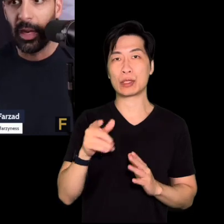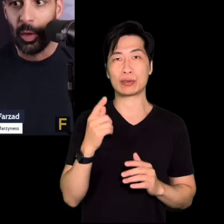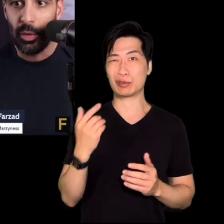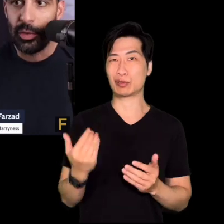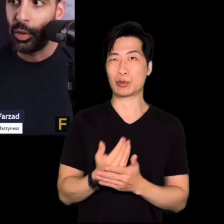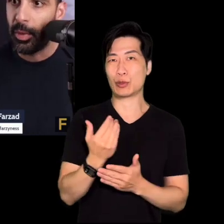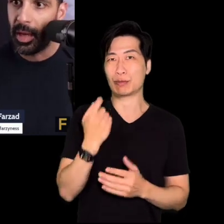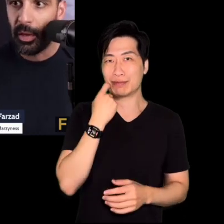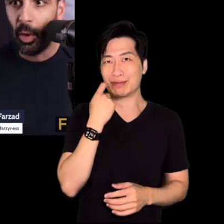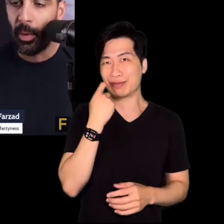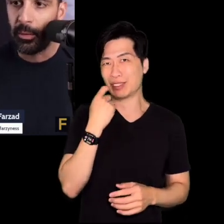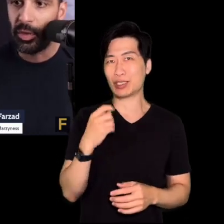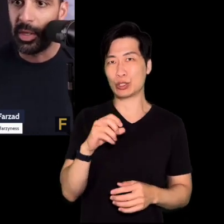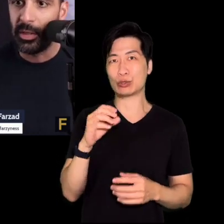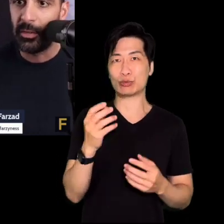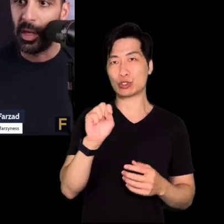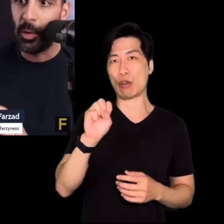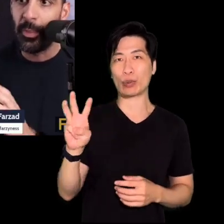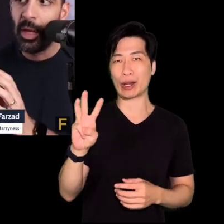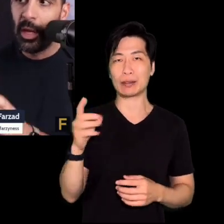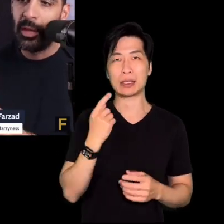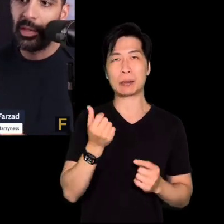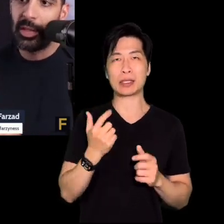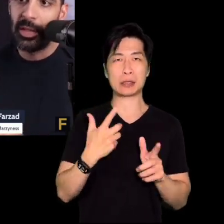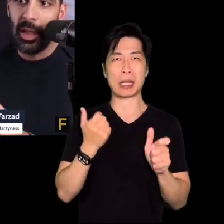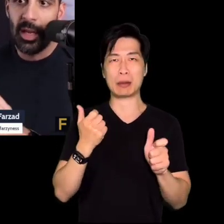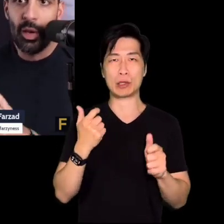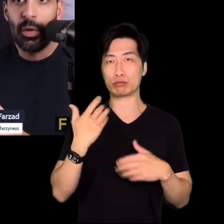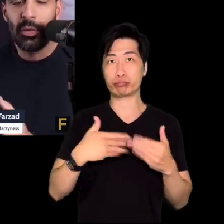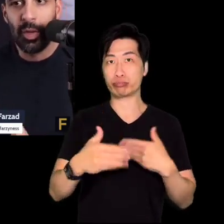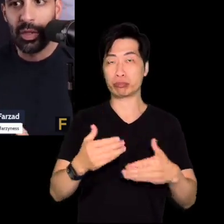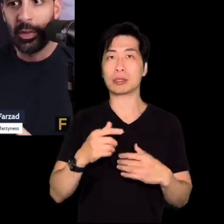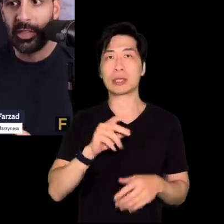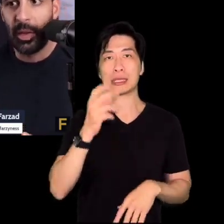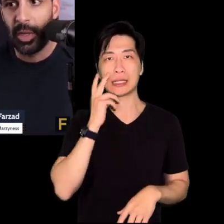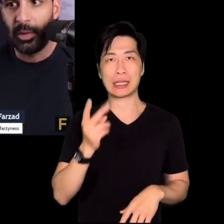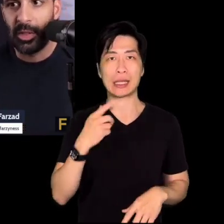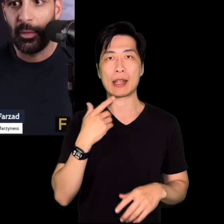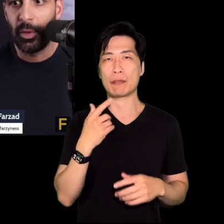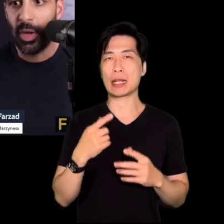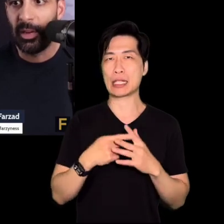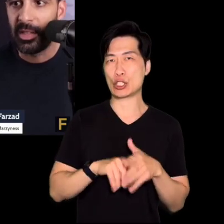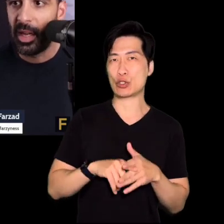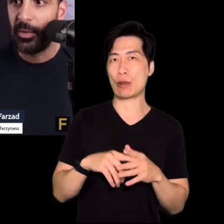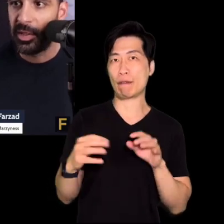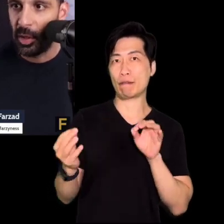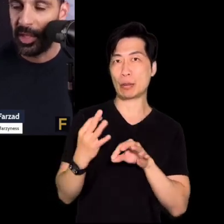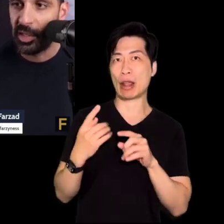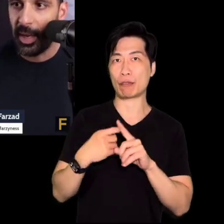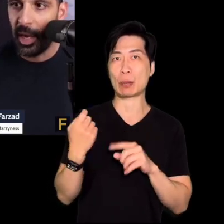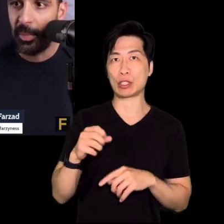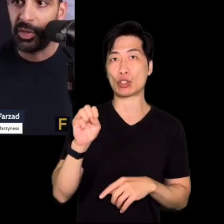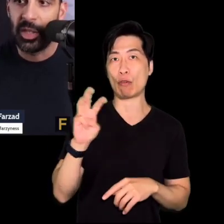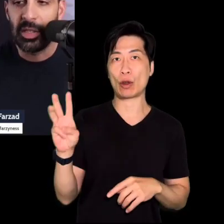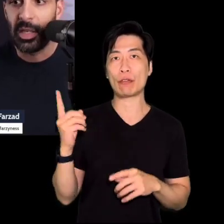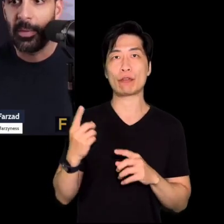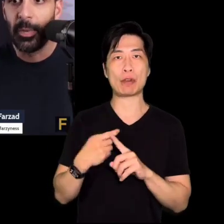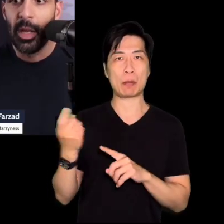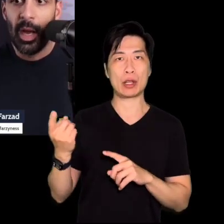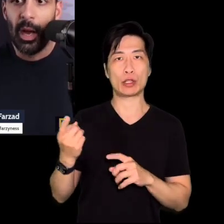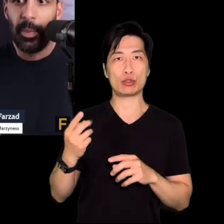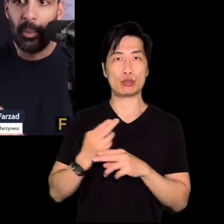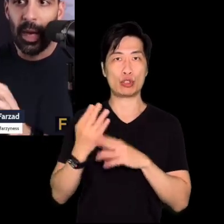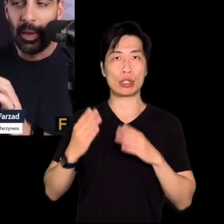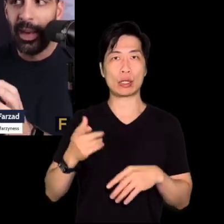can also find them on YouTube. Thank you, Omar, for sharing this video. This is the newest version of the self-driving software driving itself. It's a little bit sped up, as you can